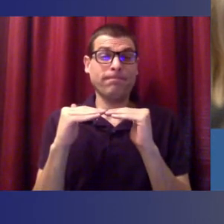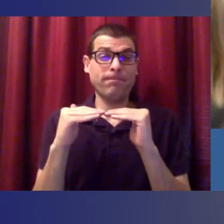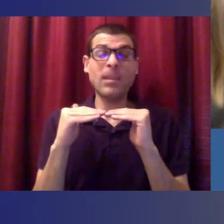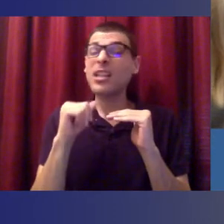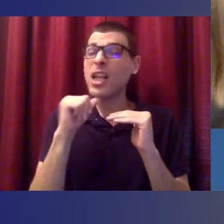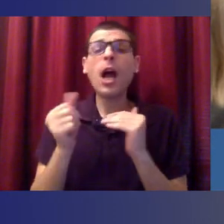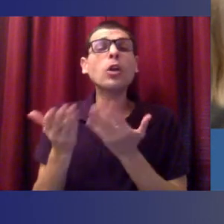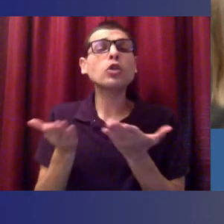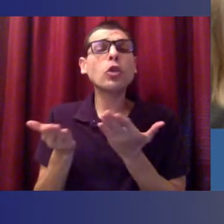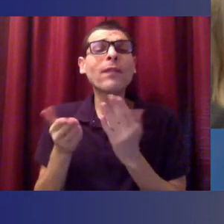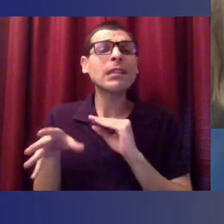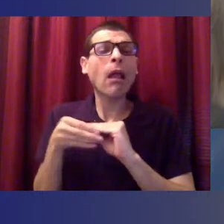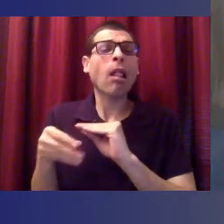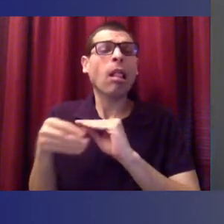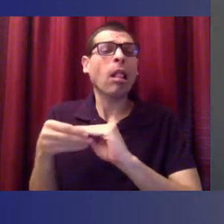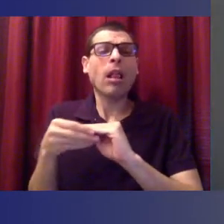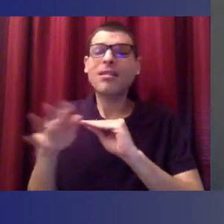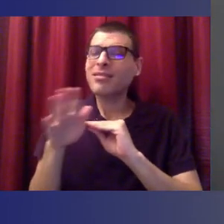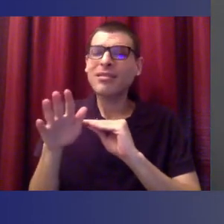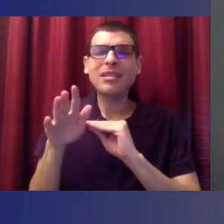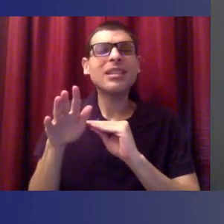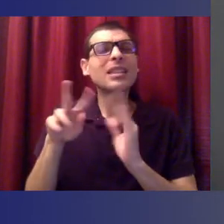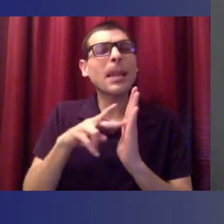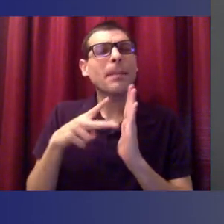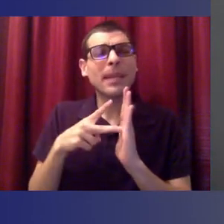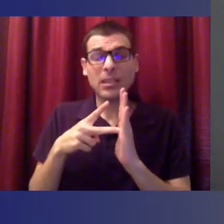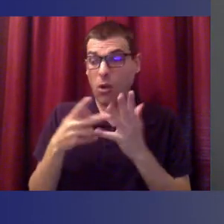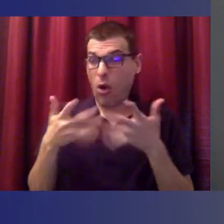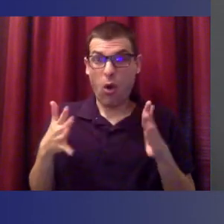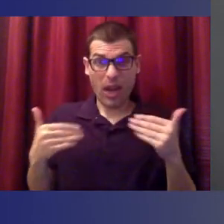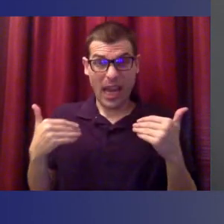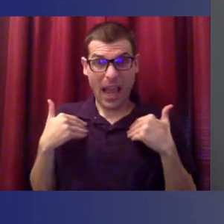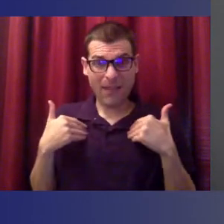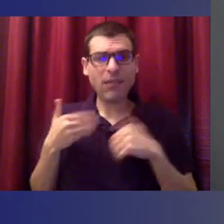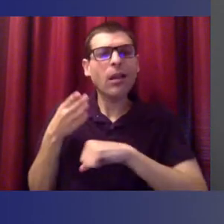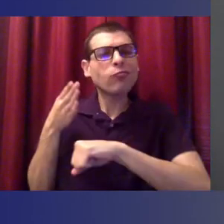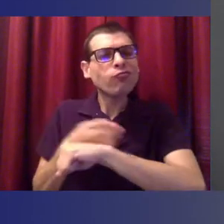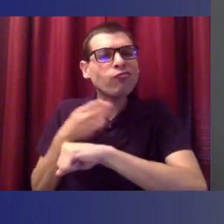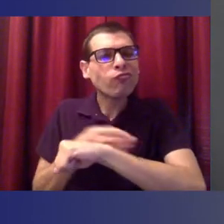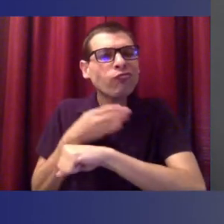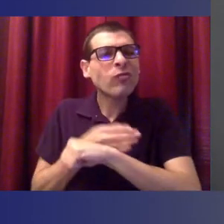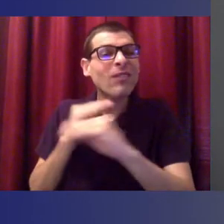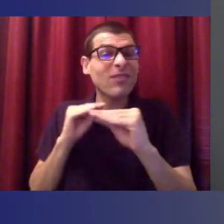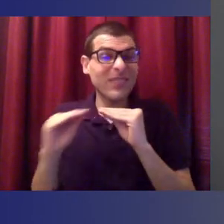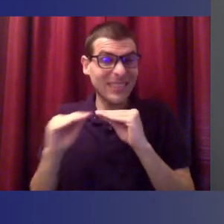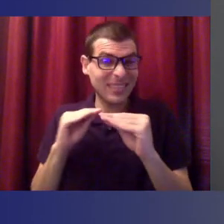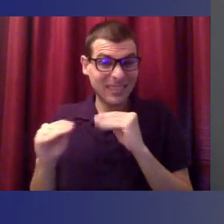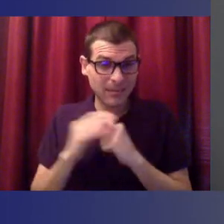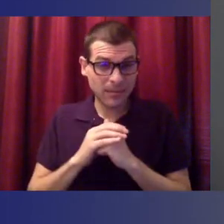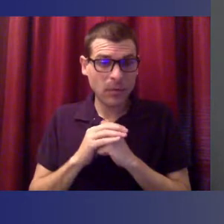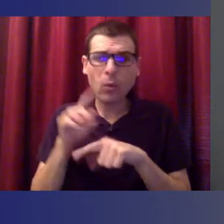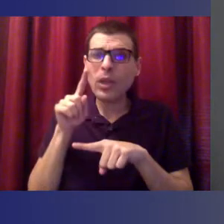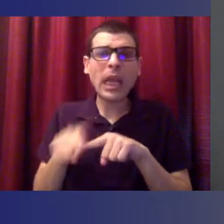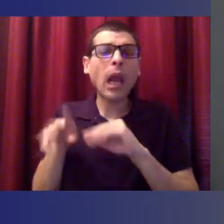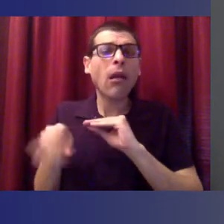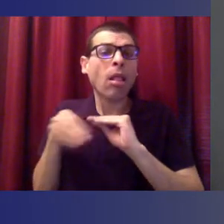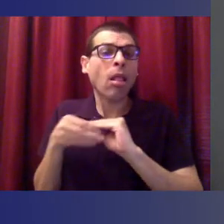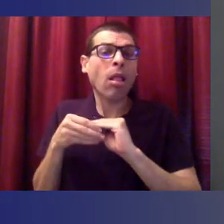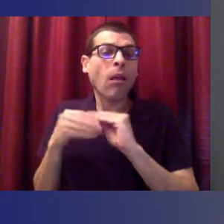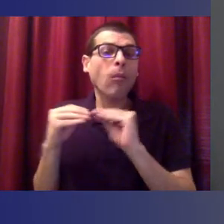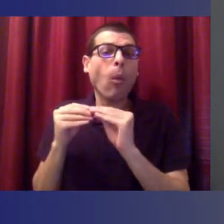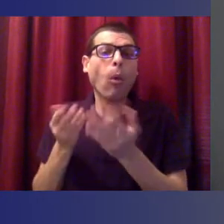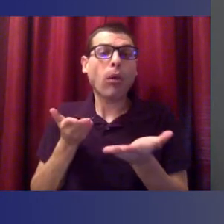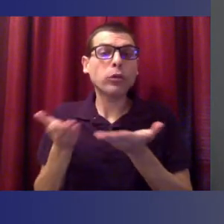of better systems. Filling gaps will not fix an under-resourced, poorly designed, and